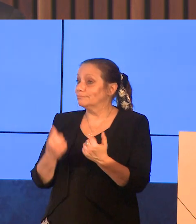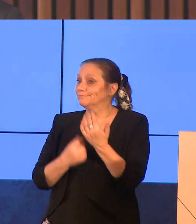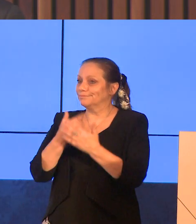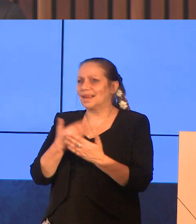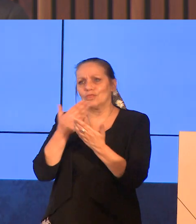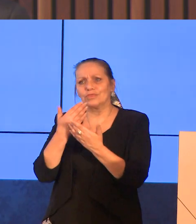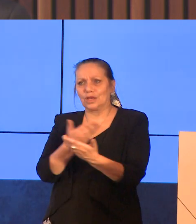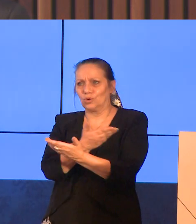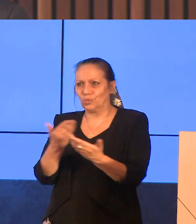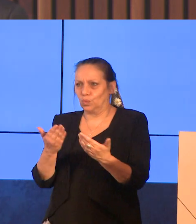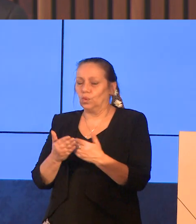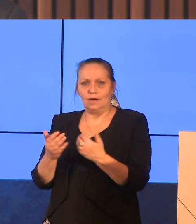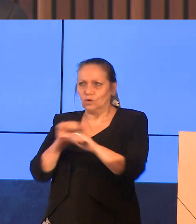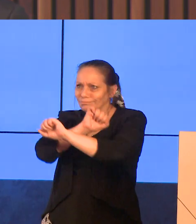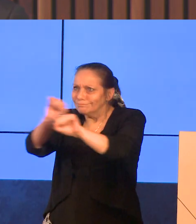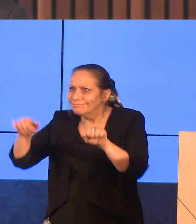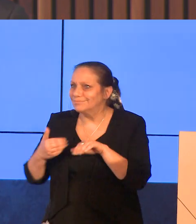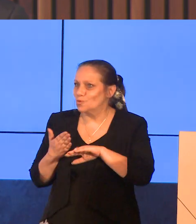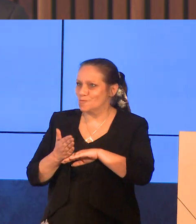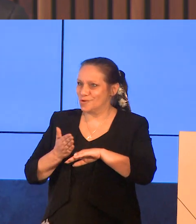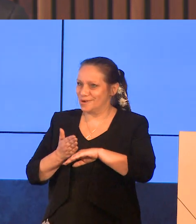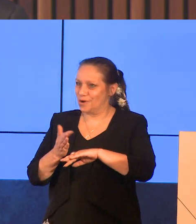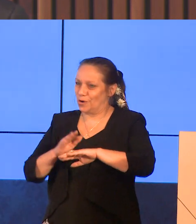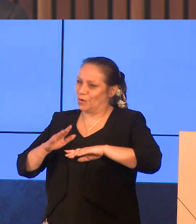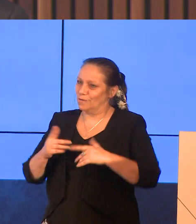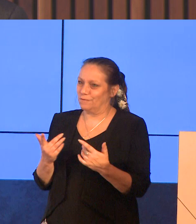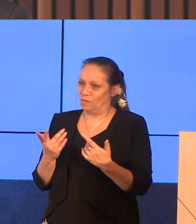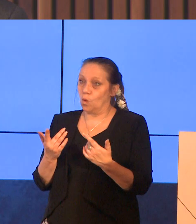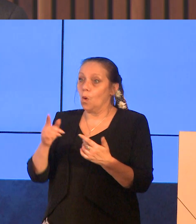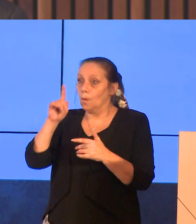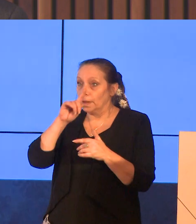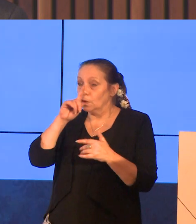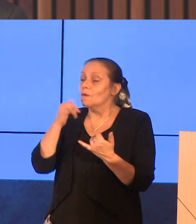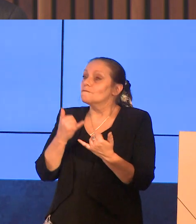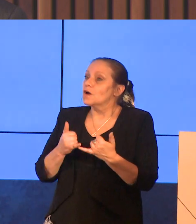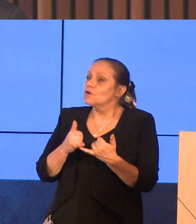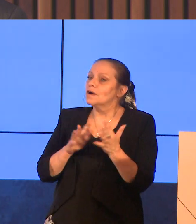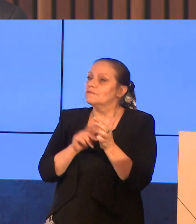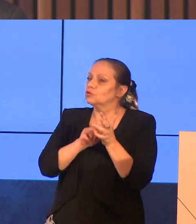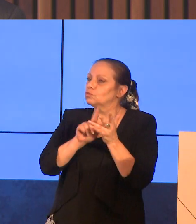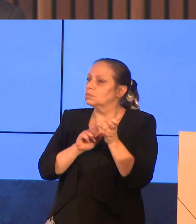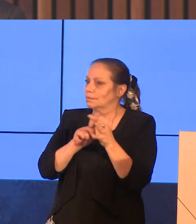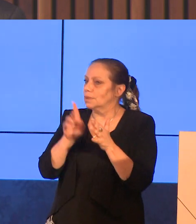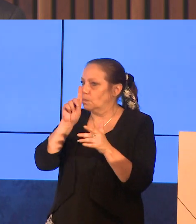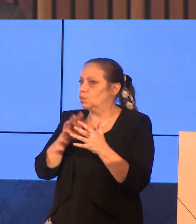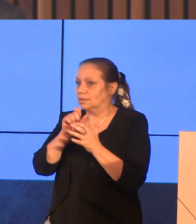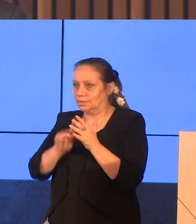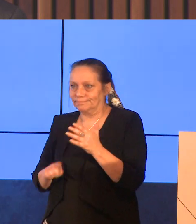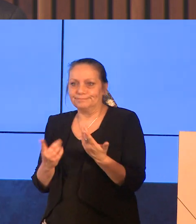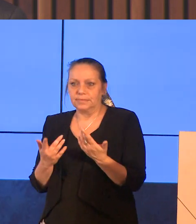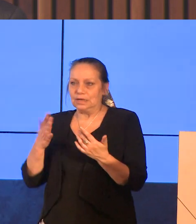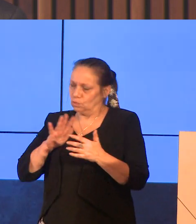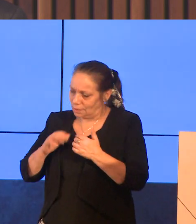thank you deeply for what you do on behalf of very vulnerable people with disability who